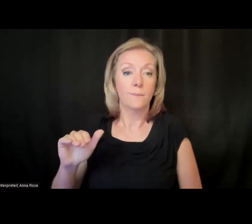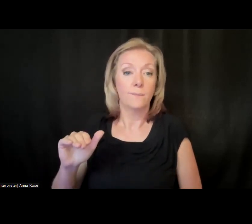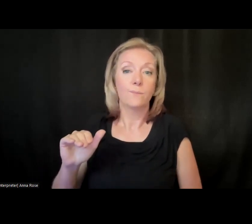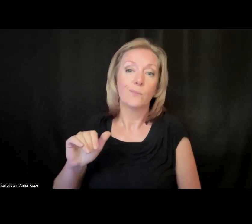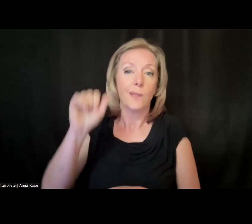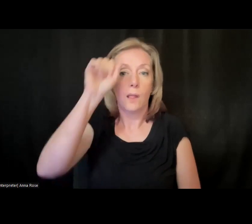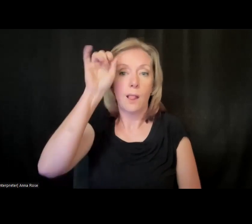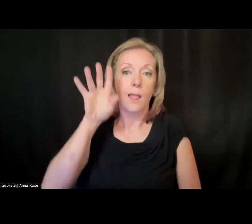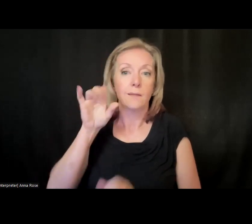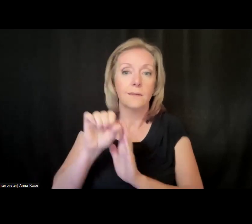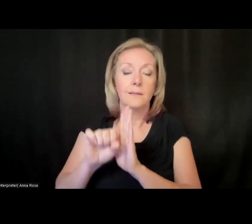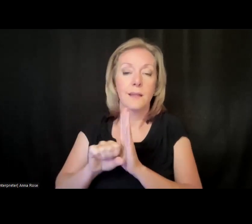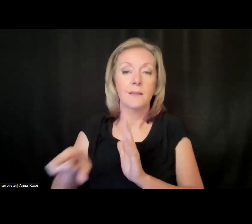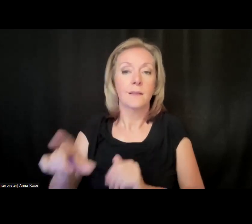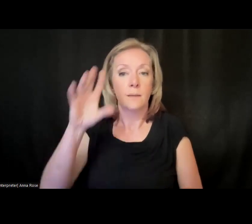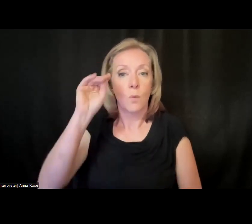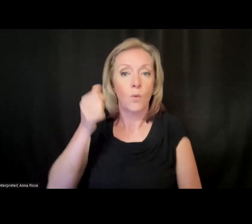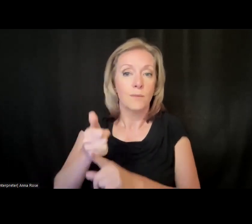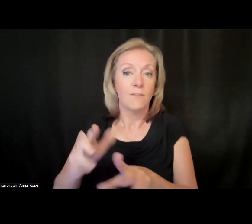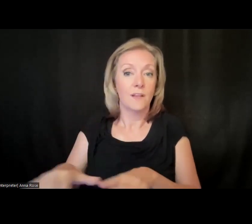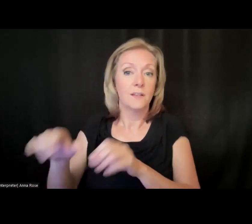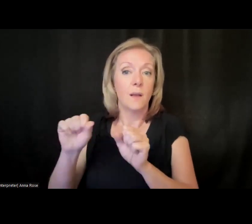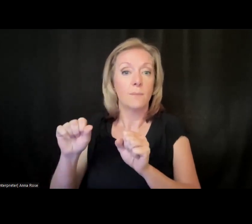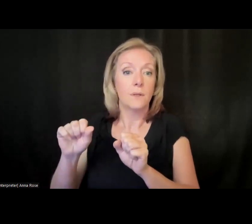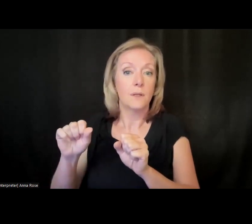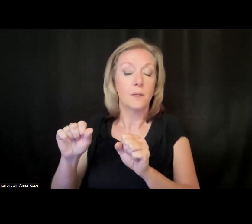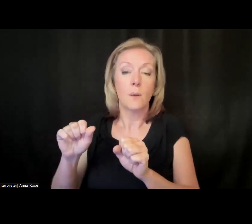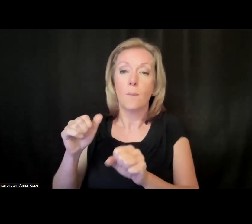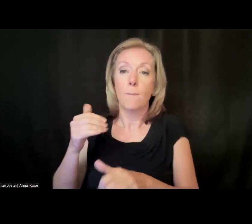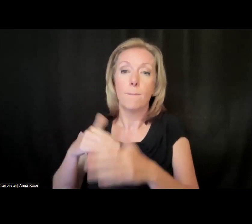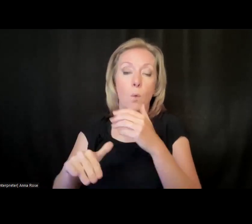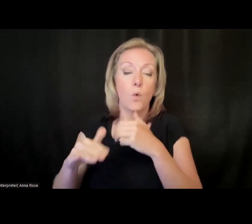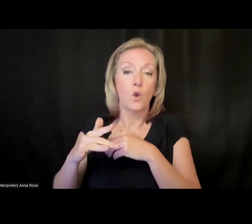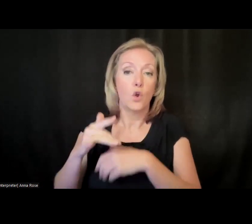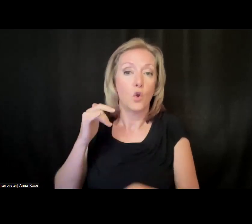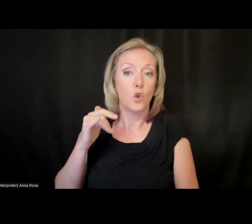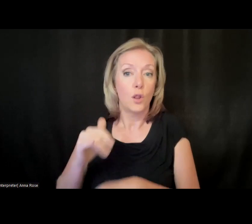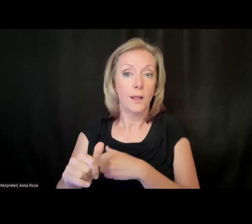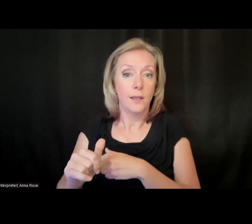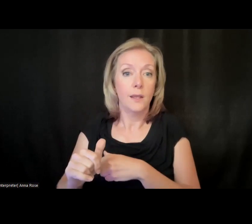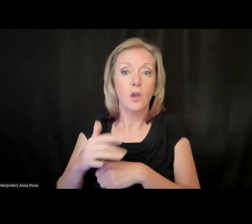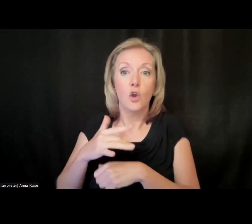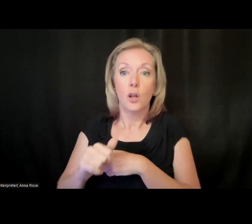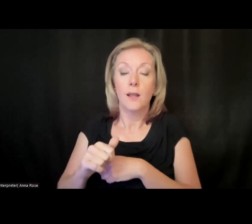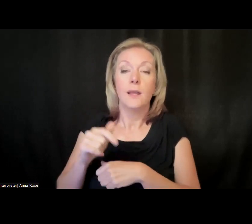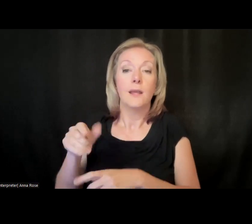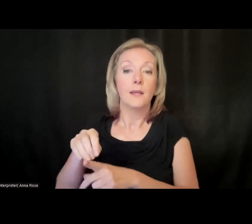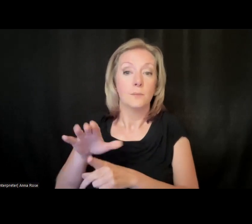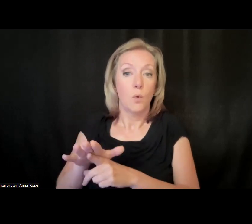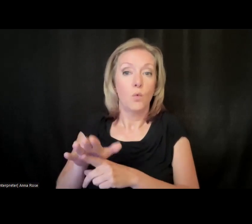Alaska. This little boy was adopted. He was very, very premature. He was a little guy who was exposed to